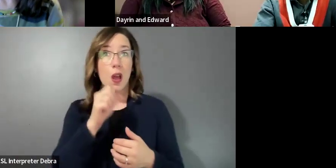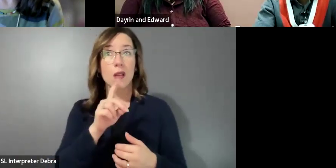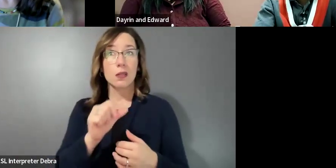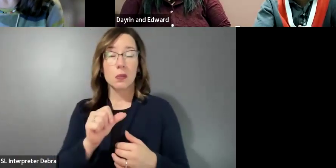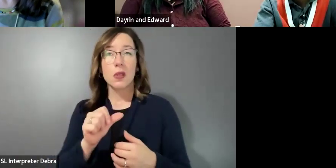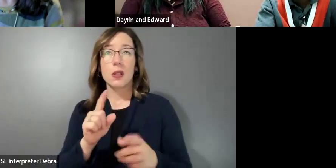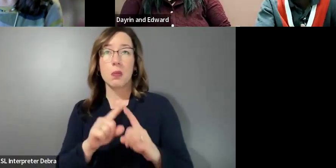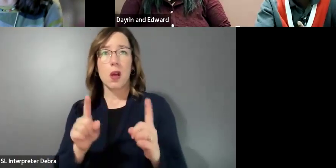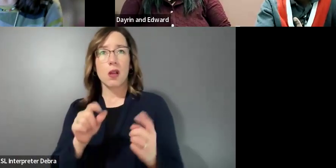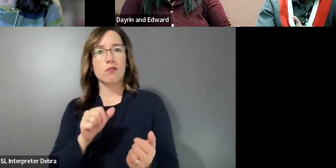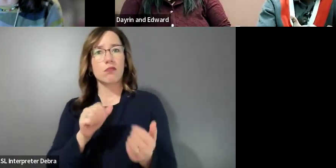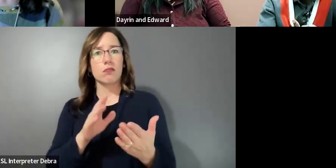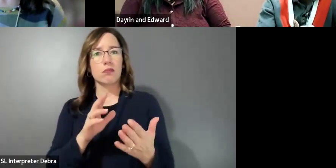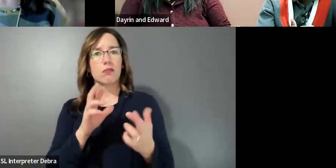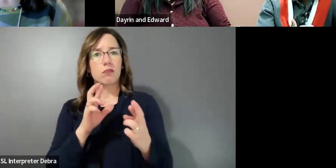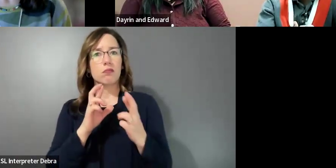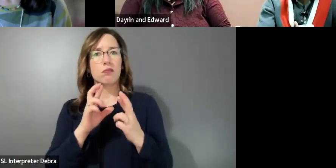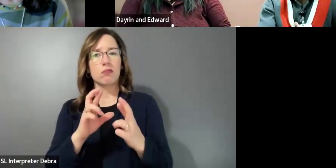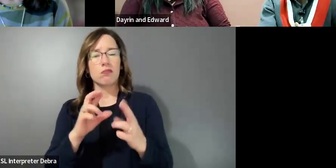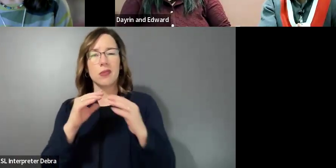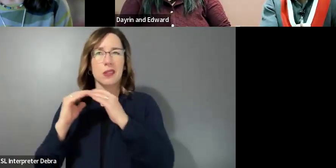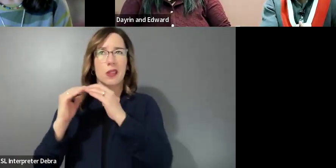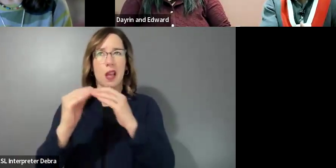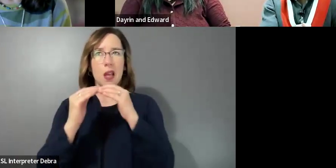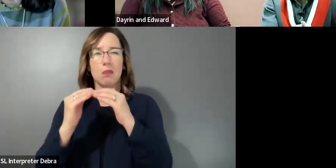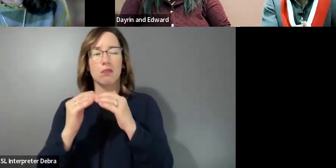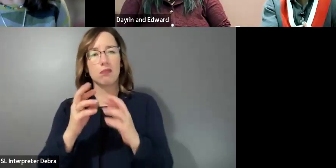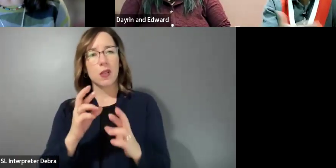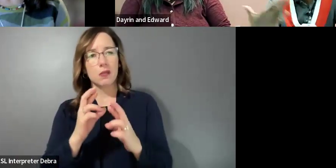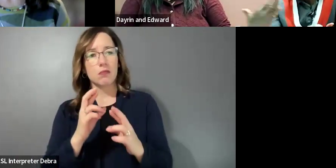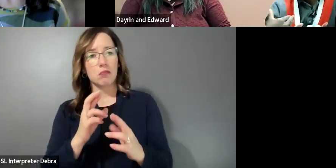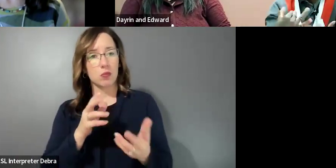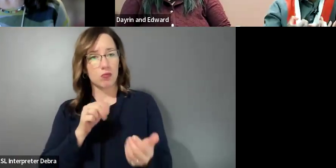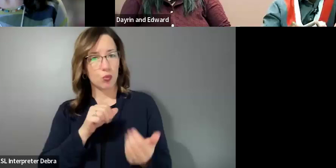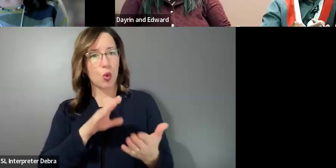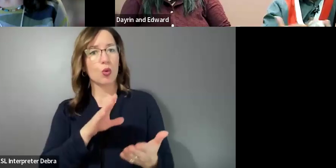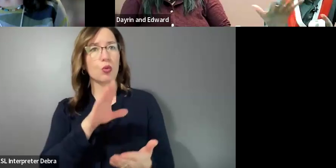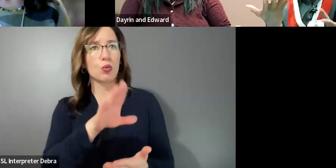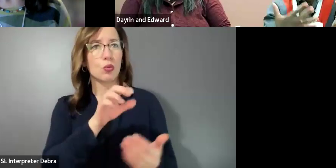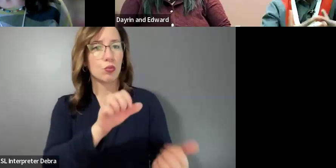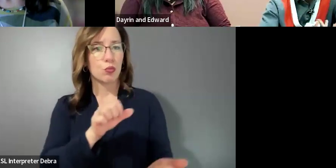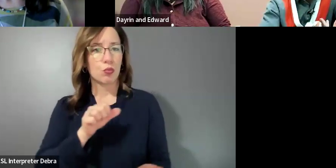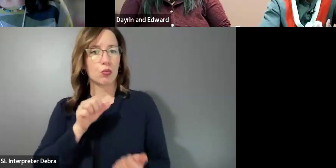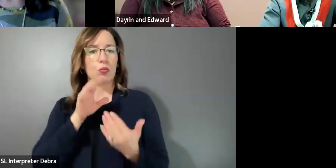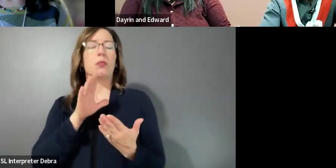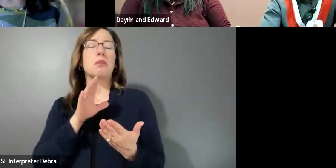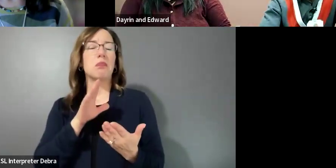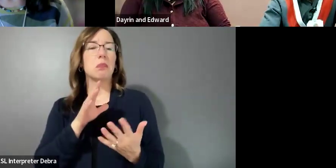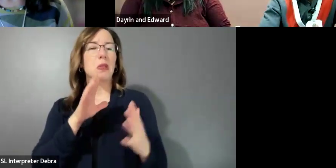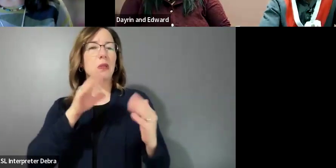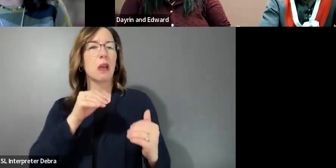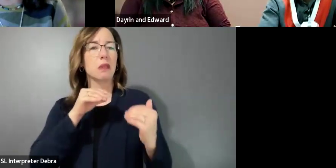treated the same way as you want to be treated. And that's the part of the golden